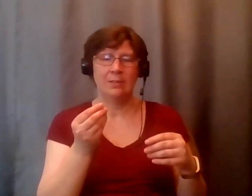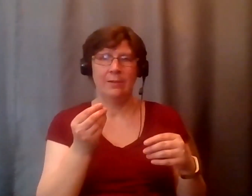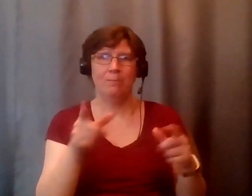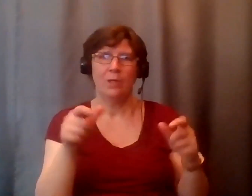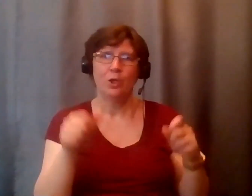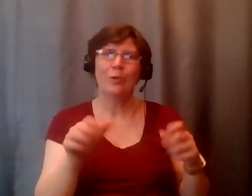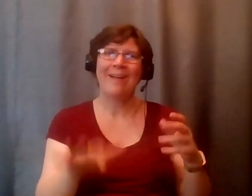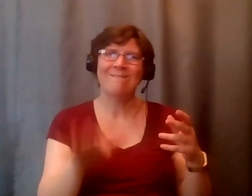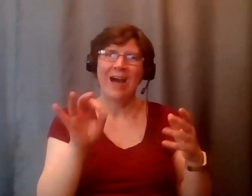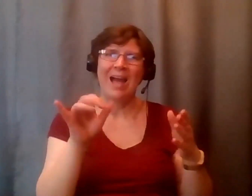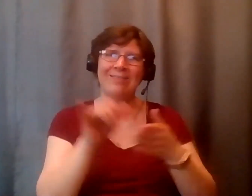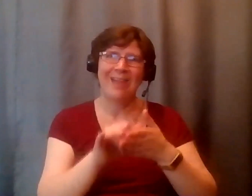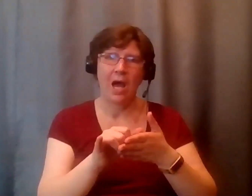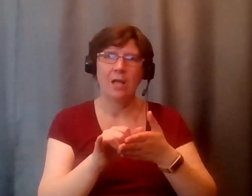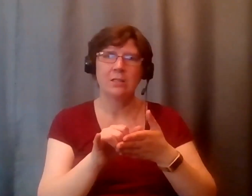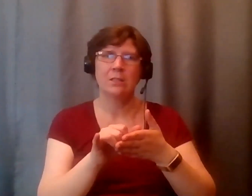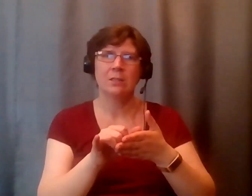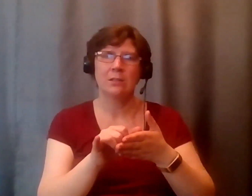can find that at,